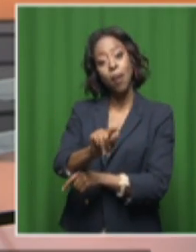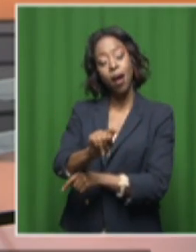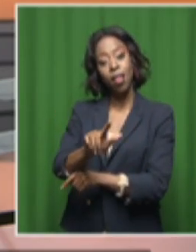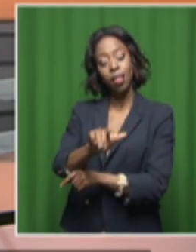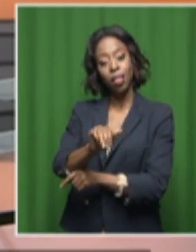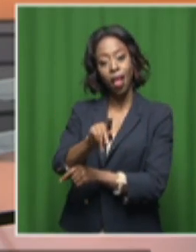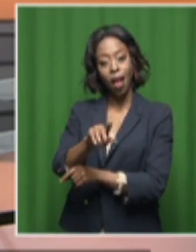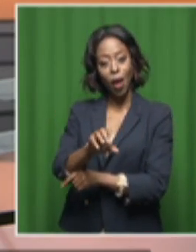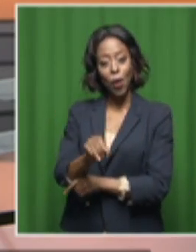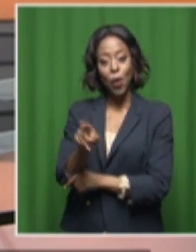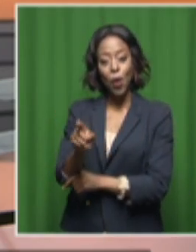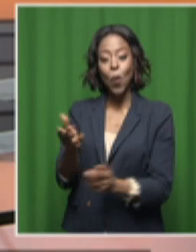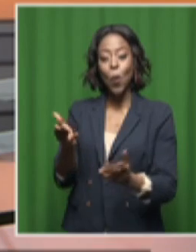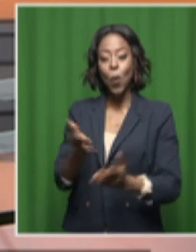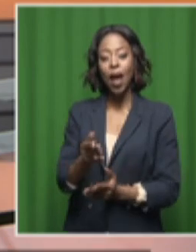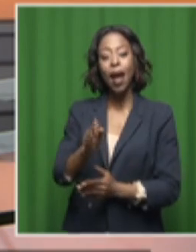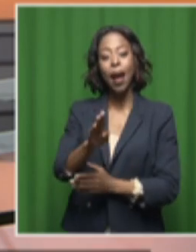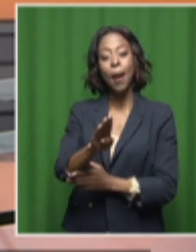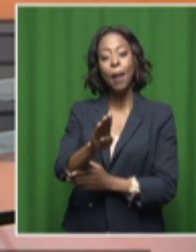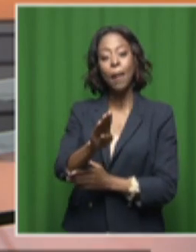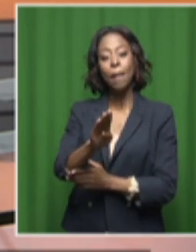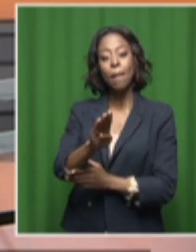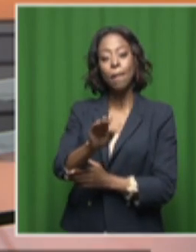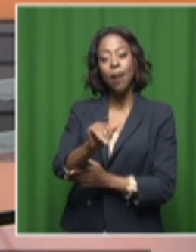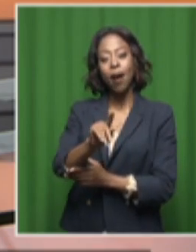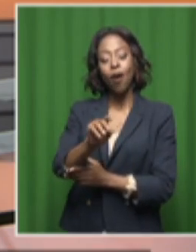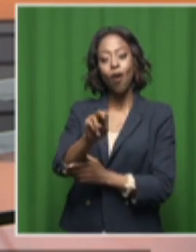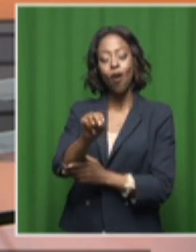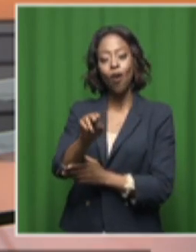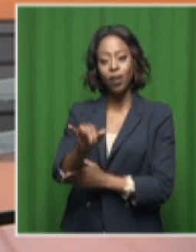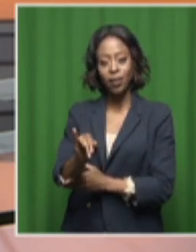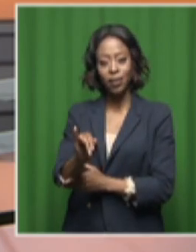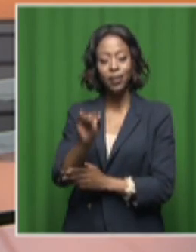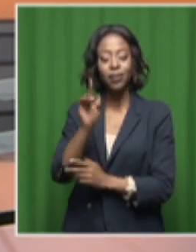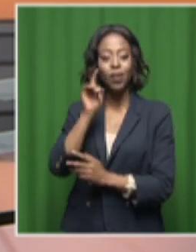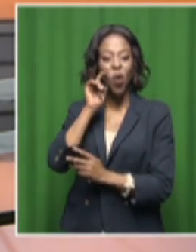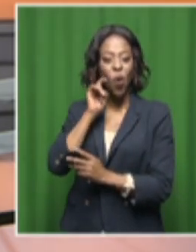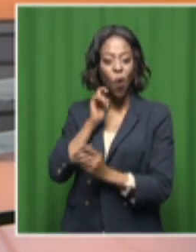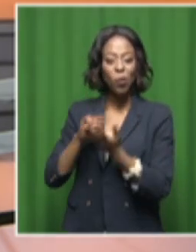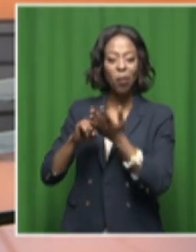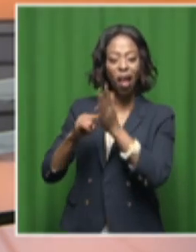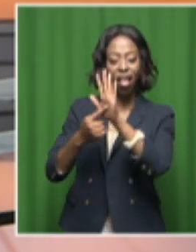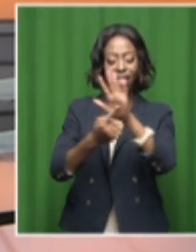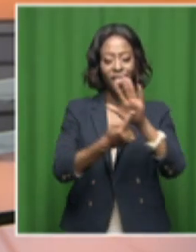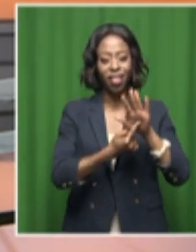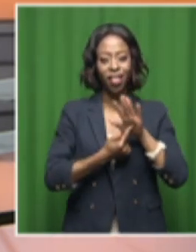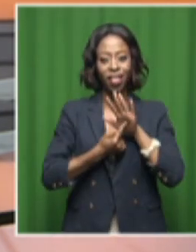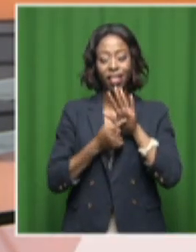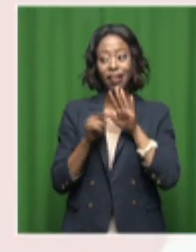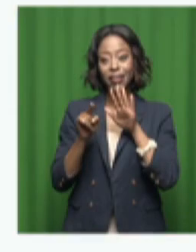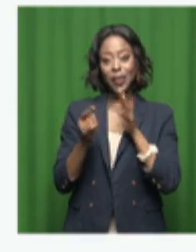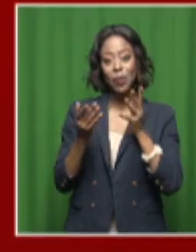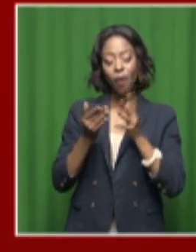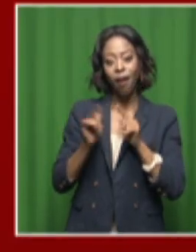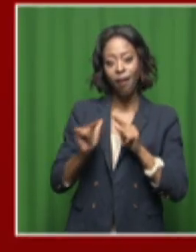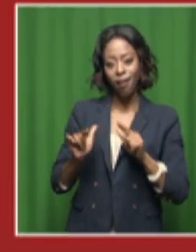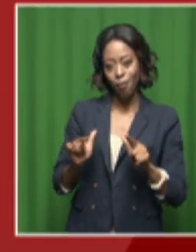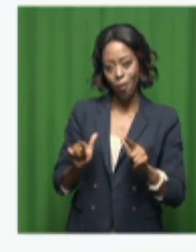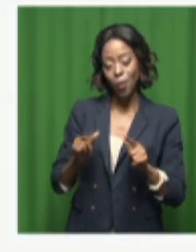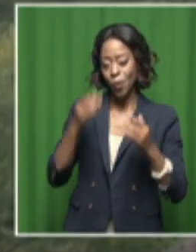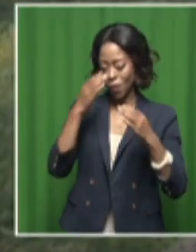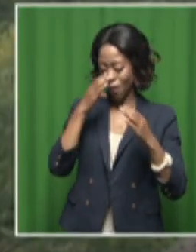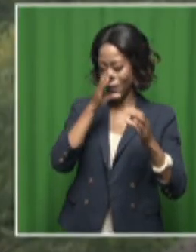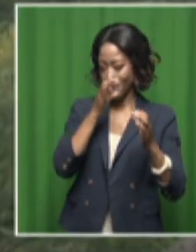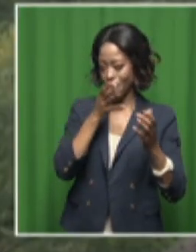is in Bakoni Malapa Museum, and this is in Limpopo. As we said, where our focus will be this morning,